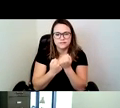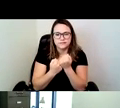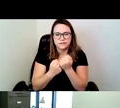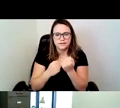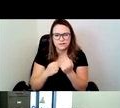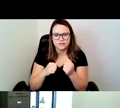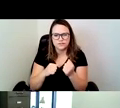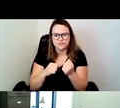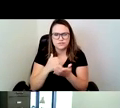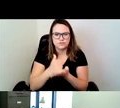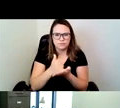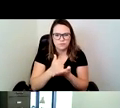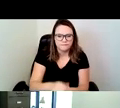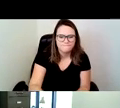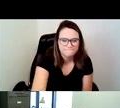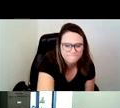assistance.